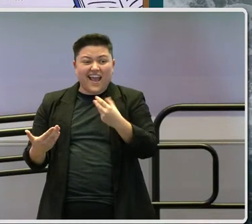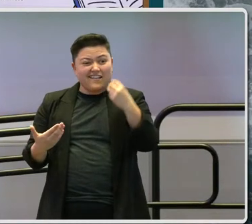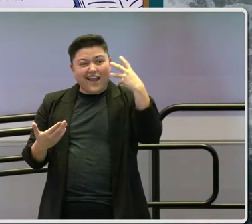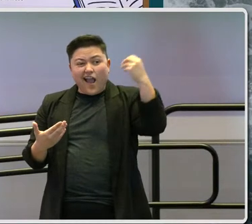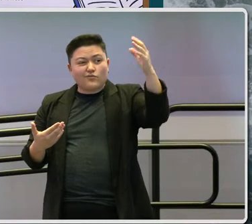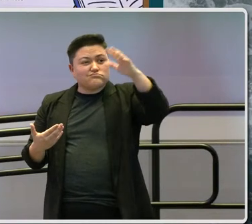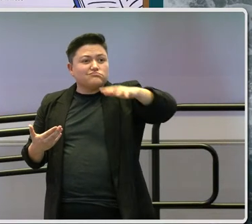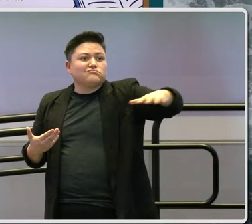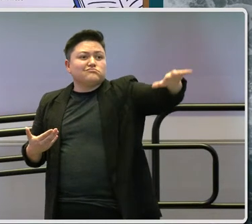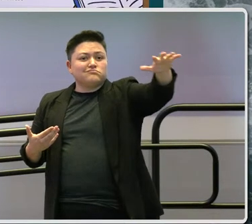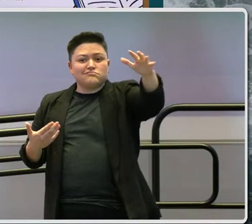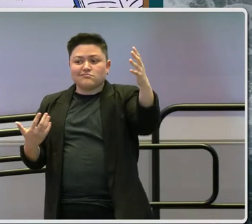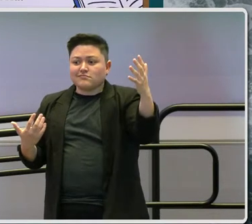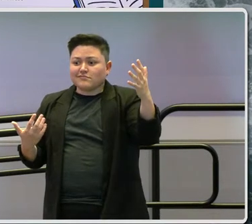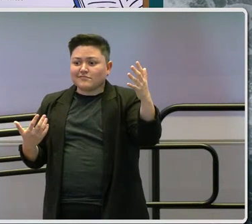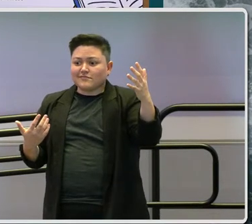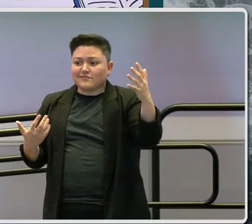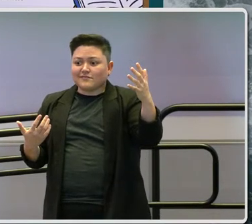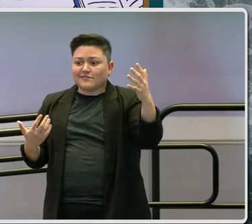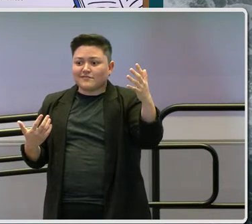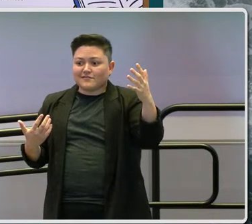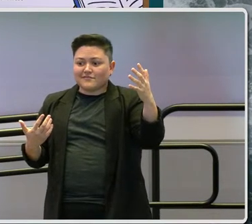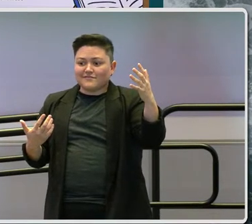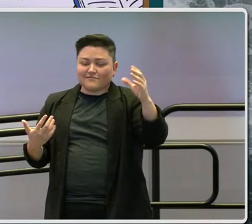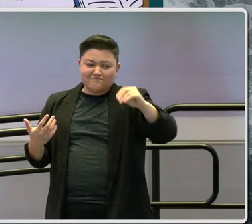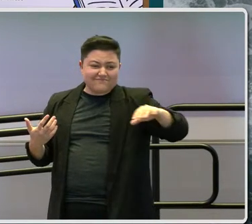there in Streamland,